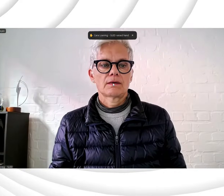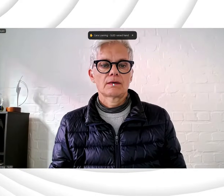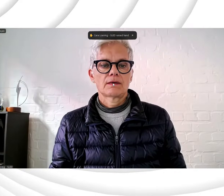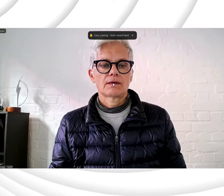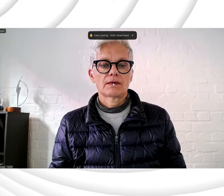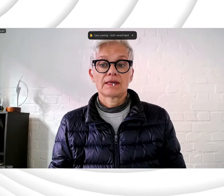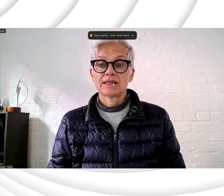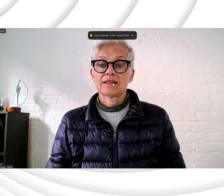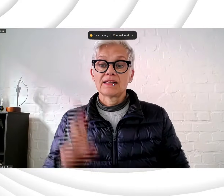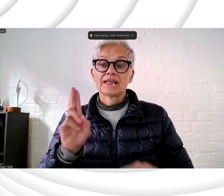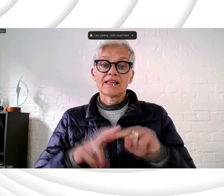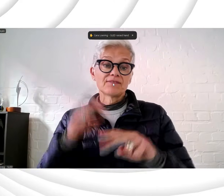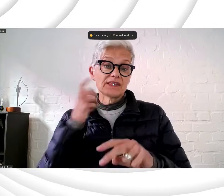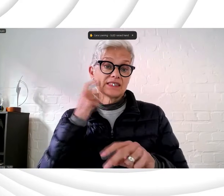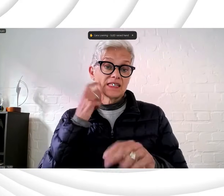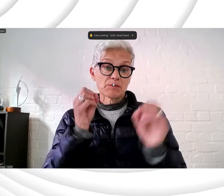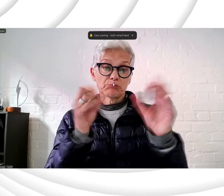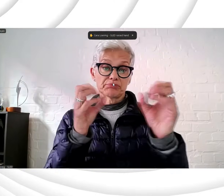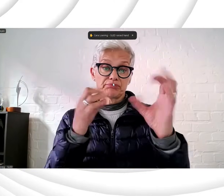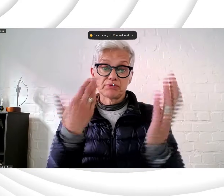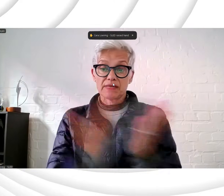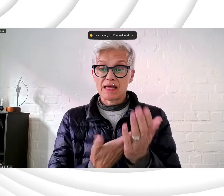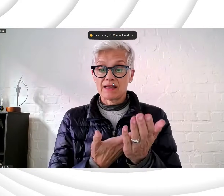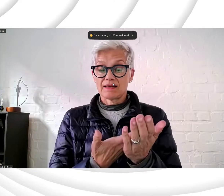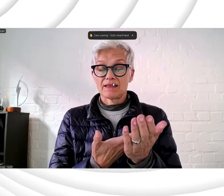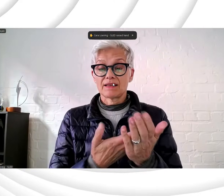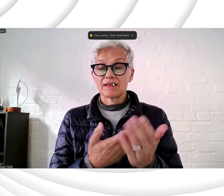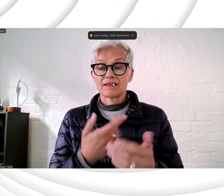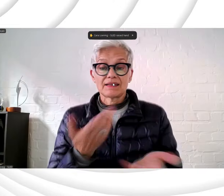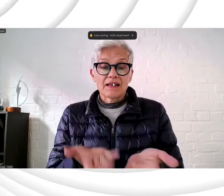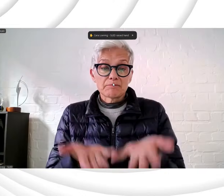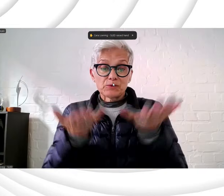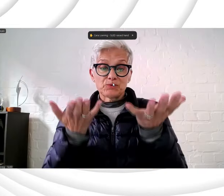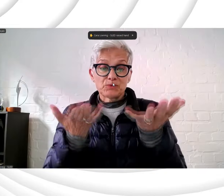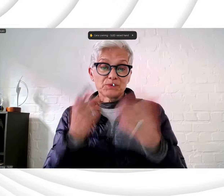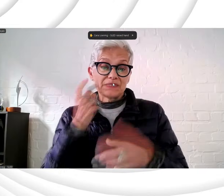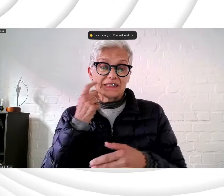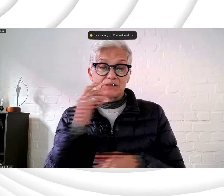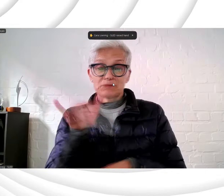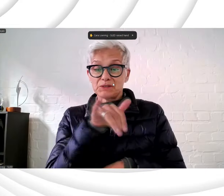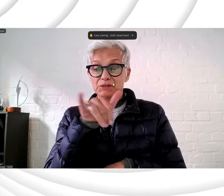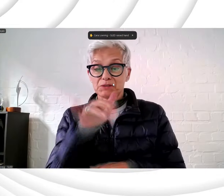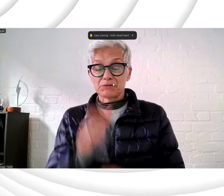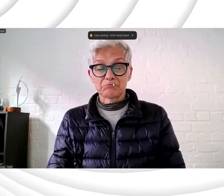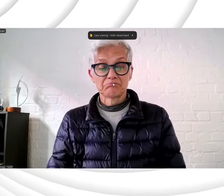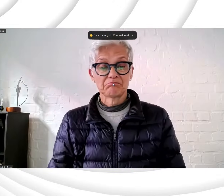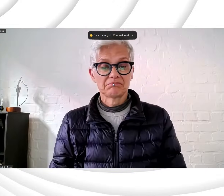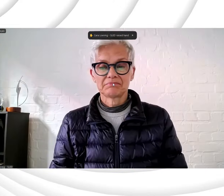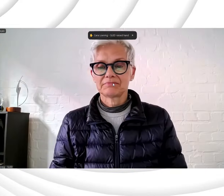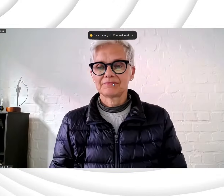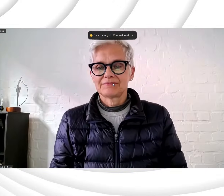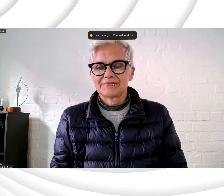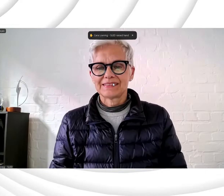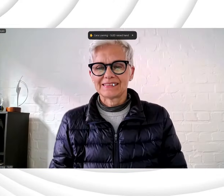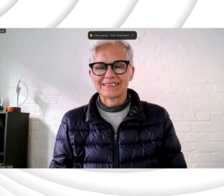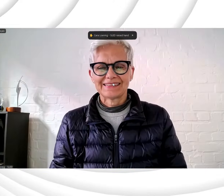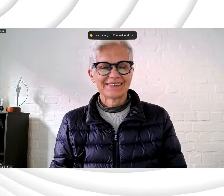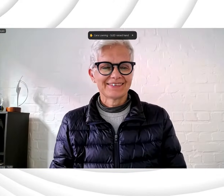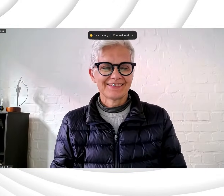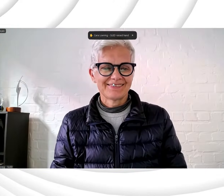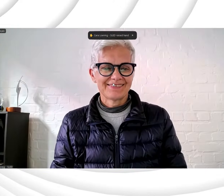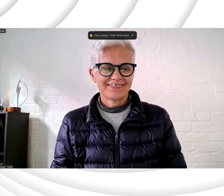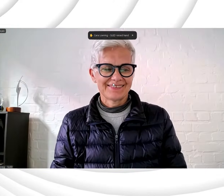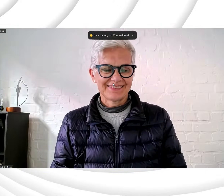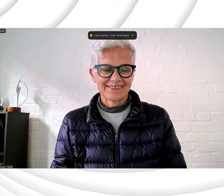We are just going to get the sound for this room. Well, I can also sign if that's easier. That's up to you,